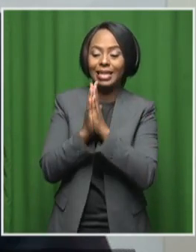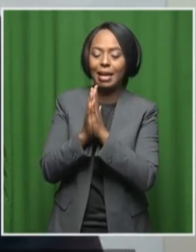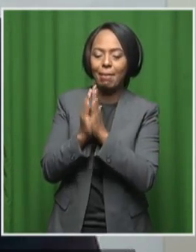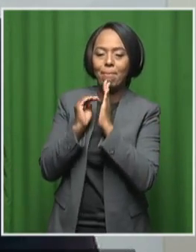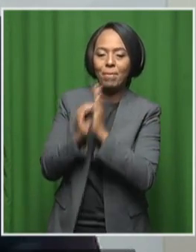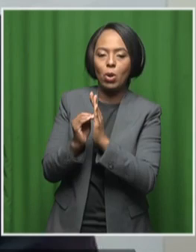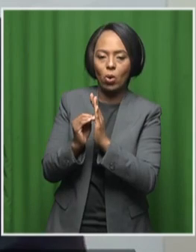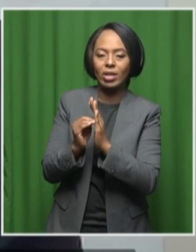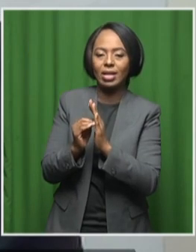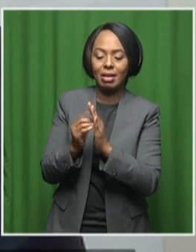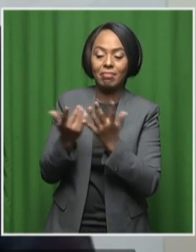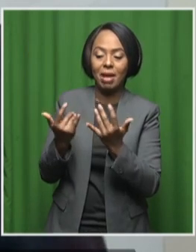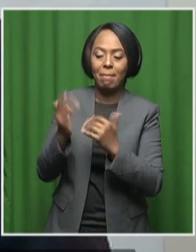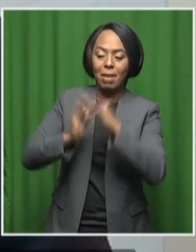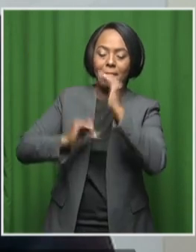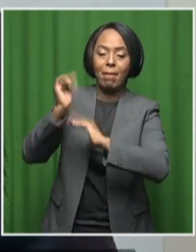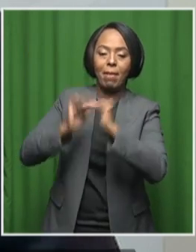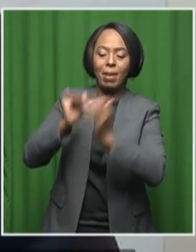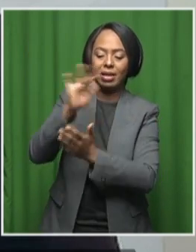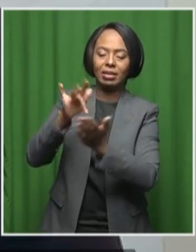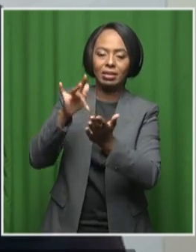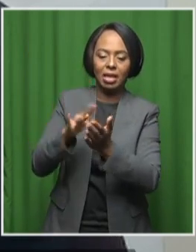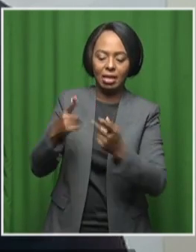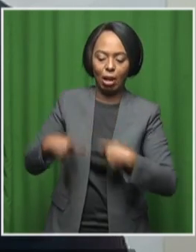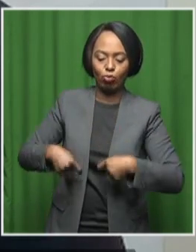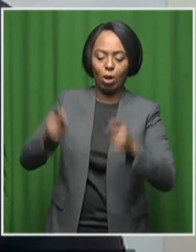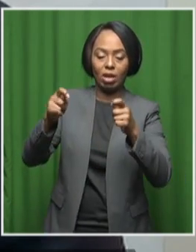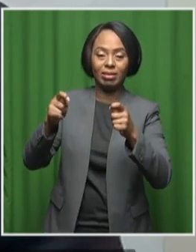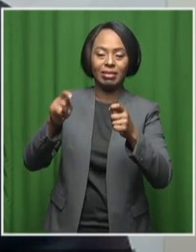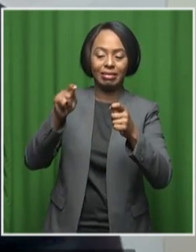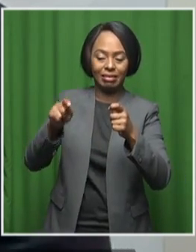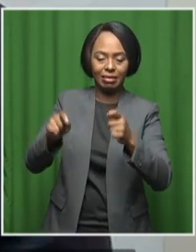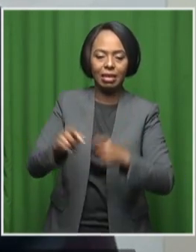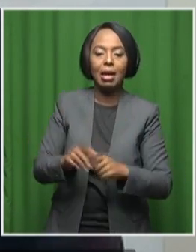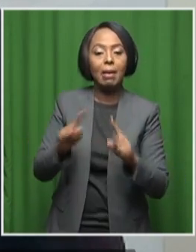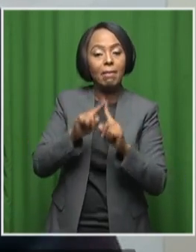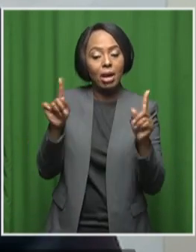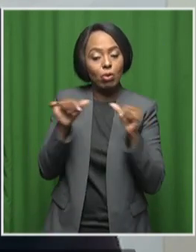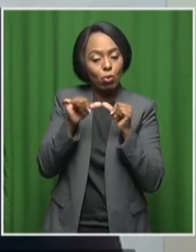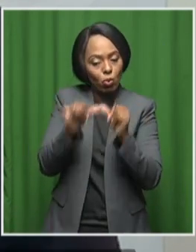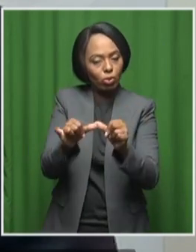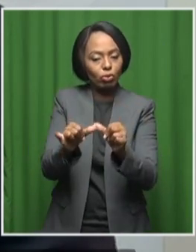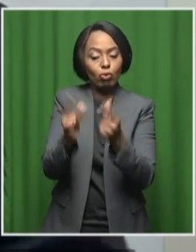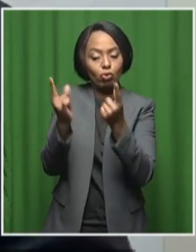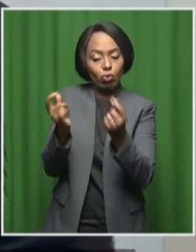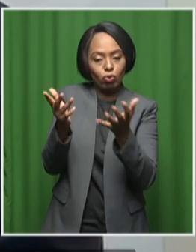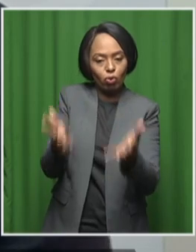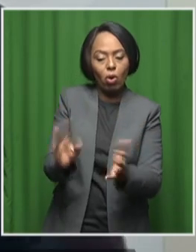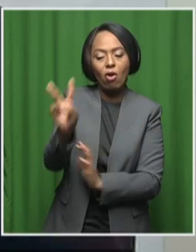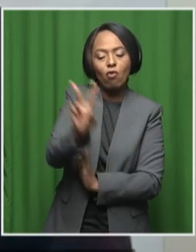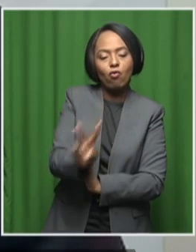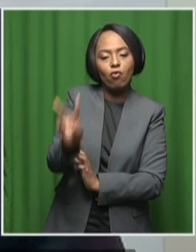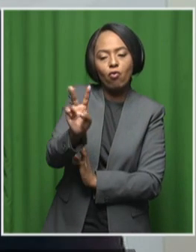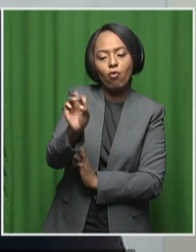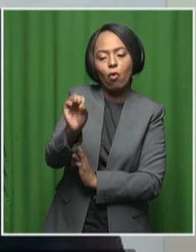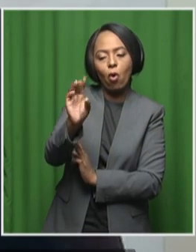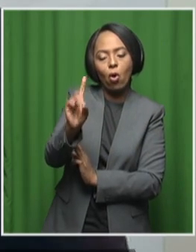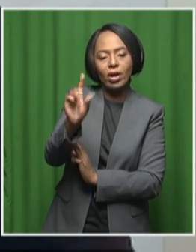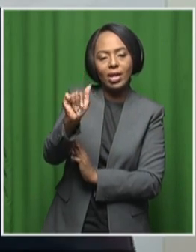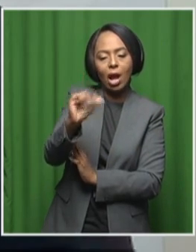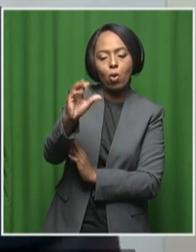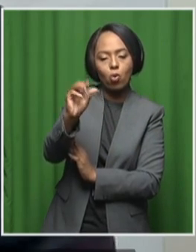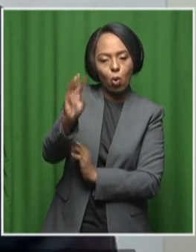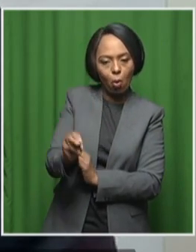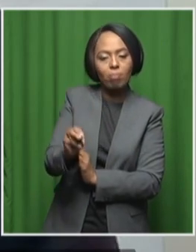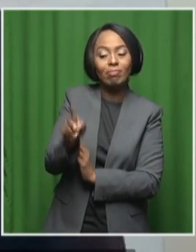we've spent on these centres here, but we'll continue to do that. Vodacom continues to roll out, and we've set